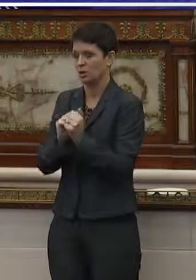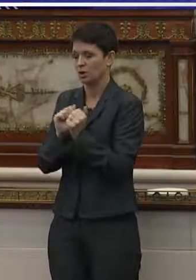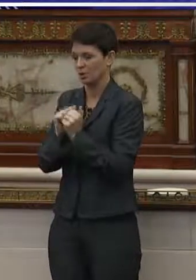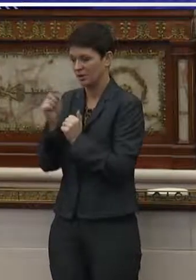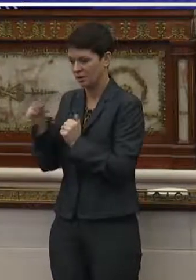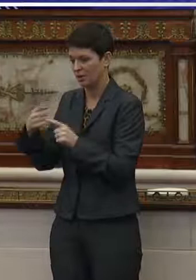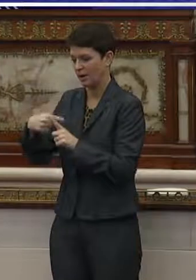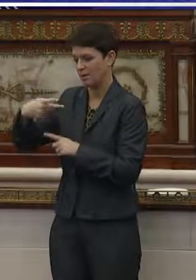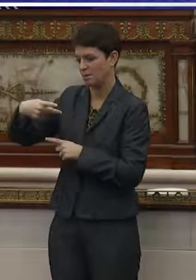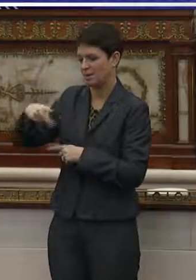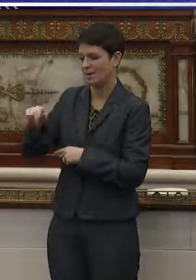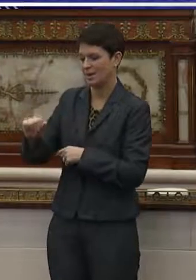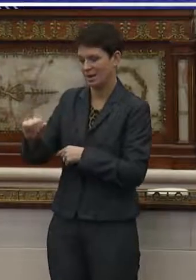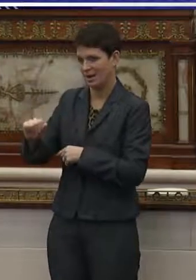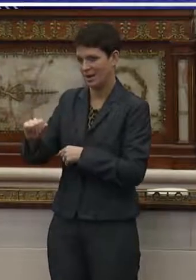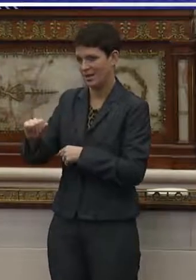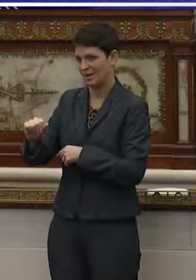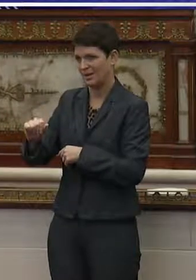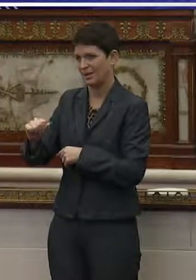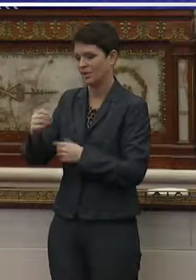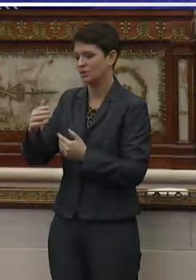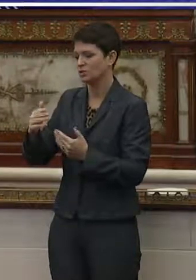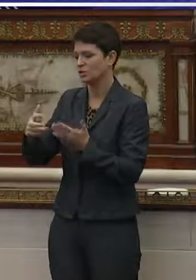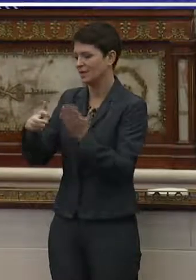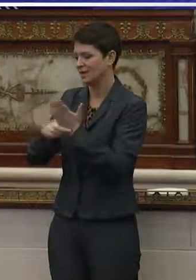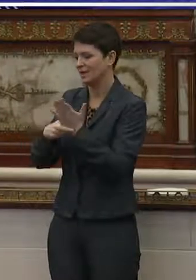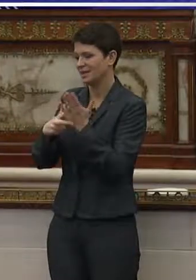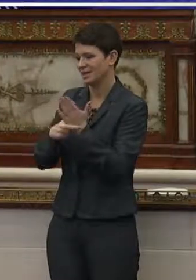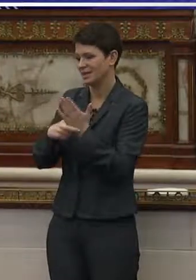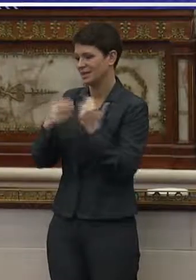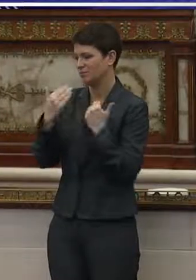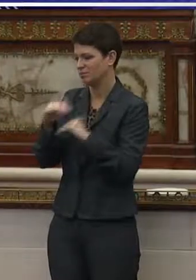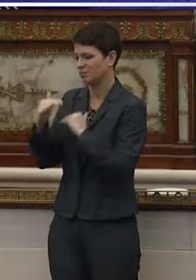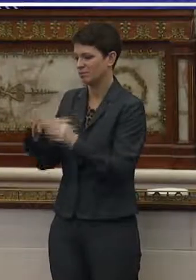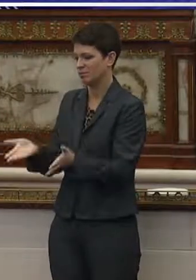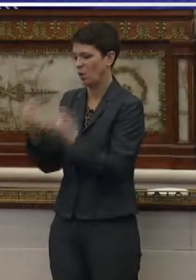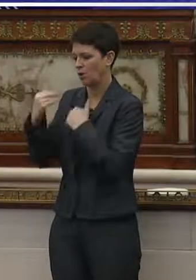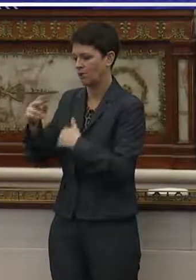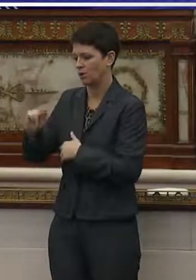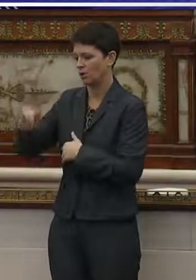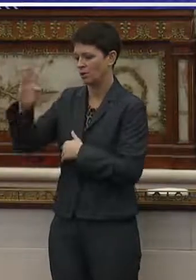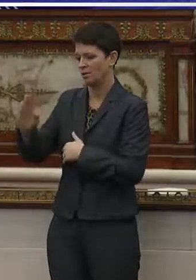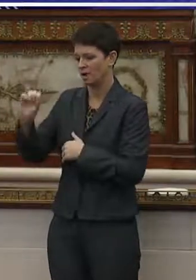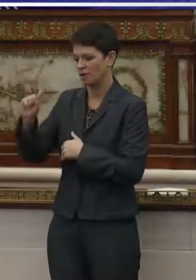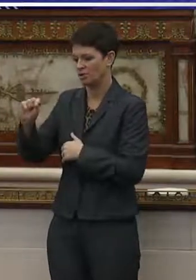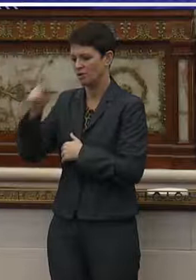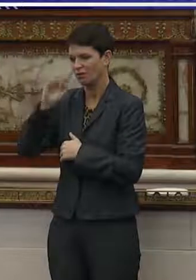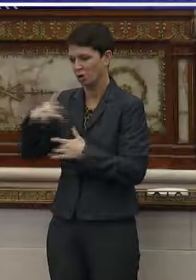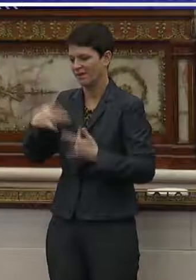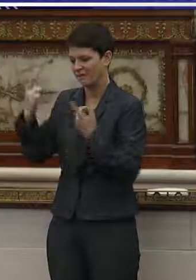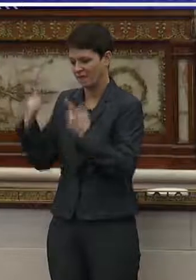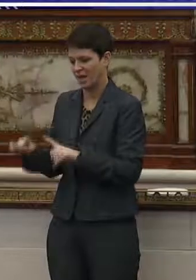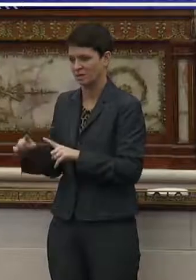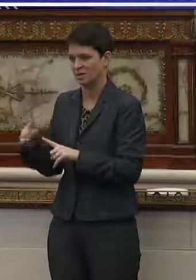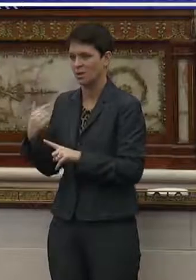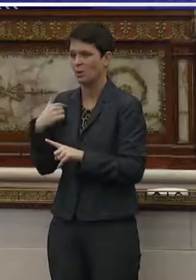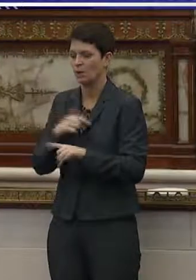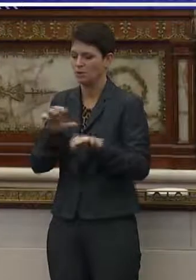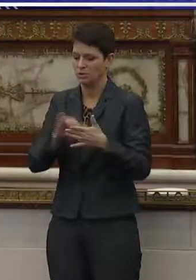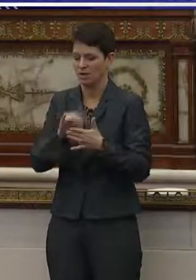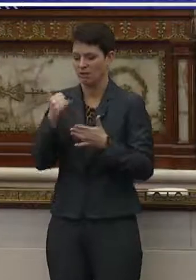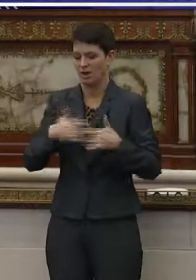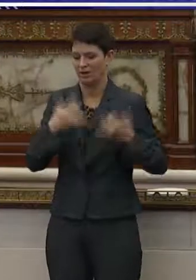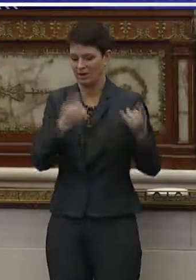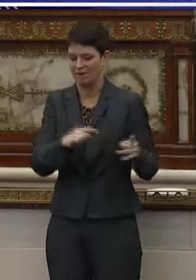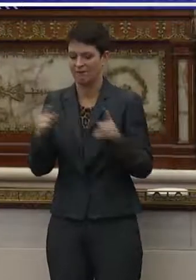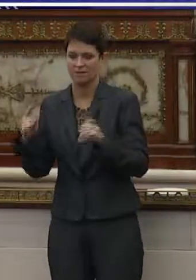and PPA to ease ticket restrictions around North Broad Street for her event. And we're looking to do that for other